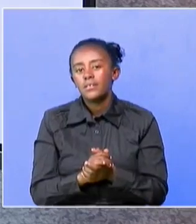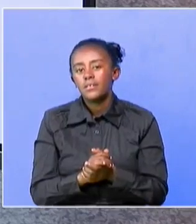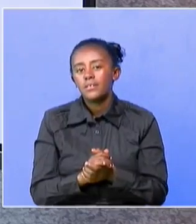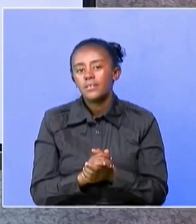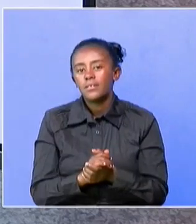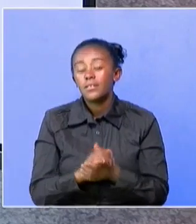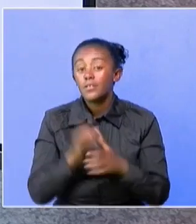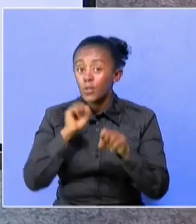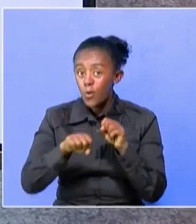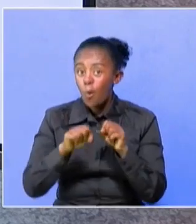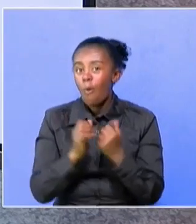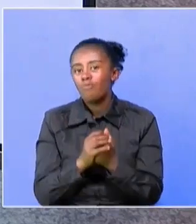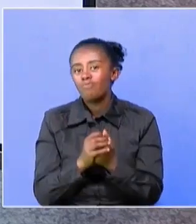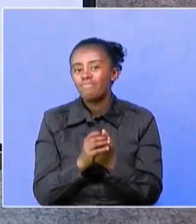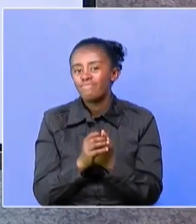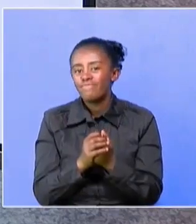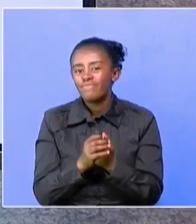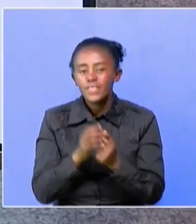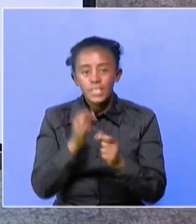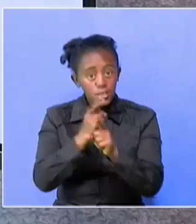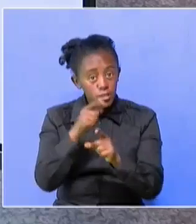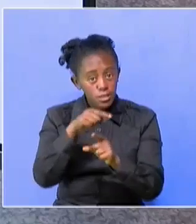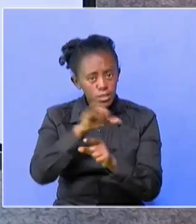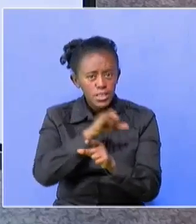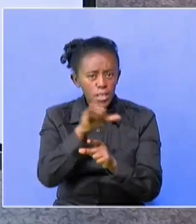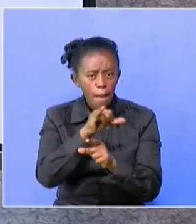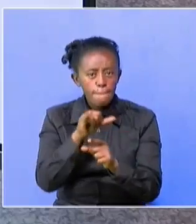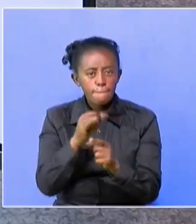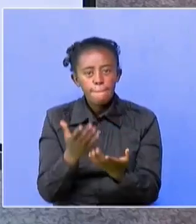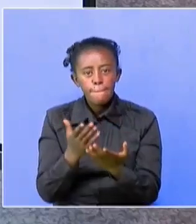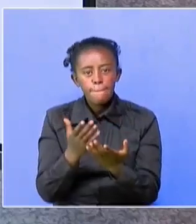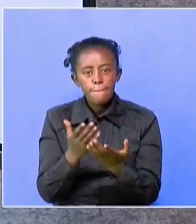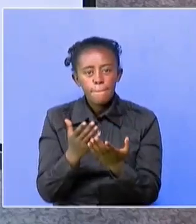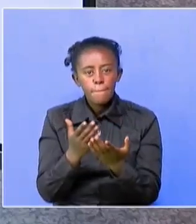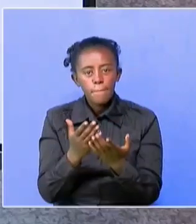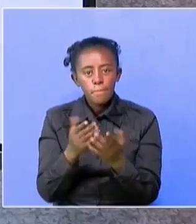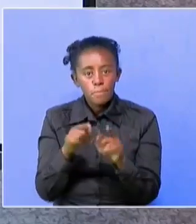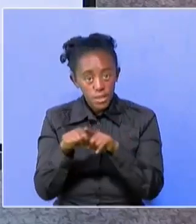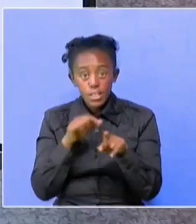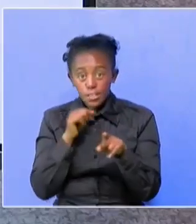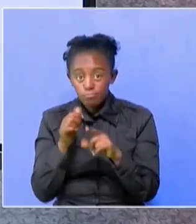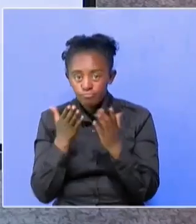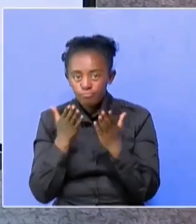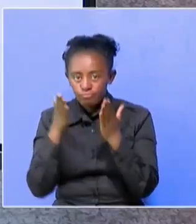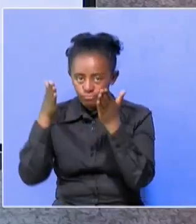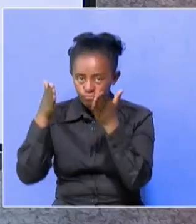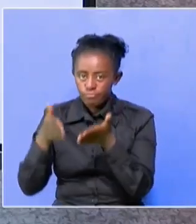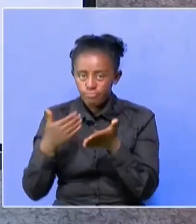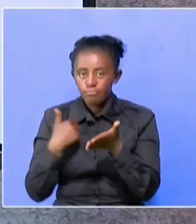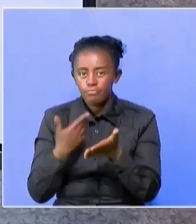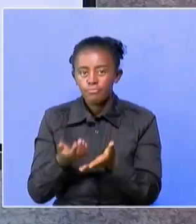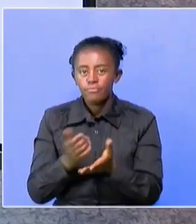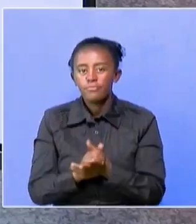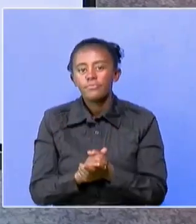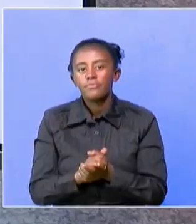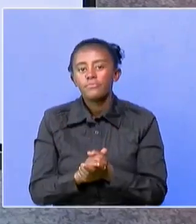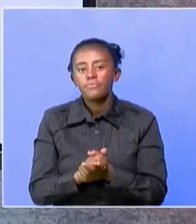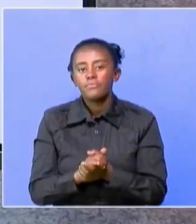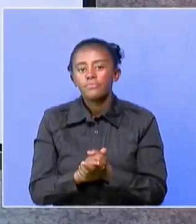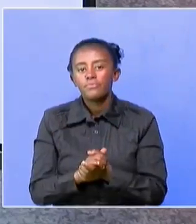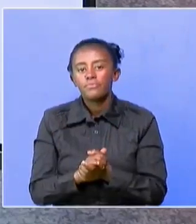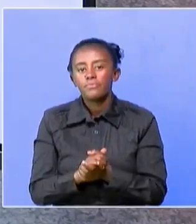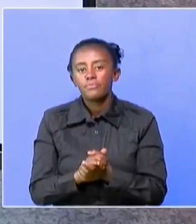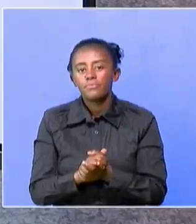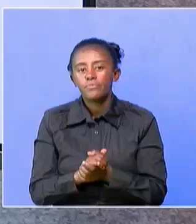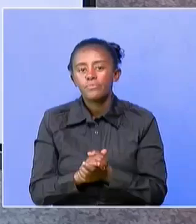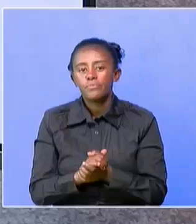So, just the same is true when it comes to in the case of what disagreement is. We are